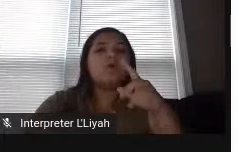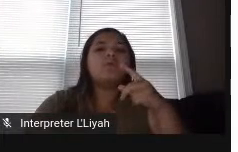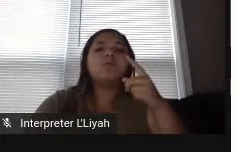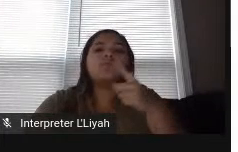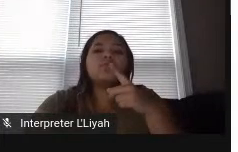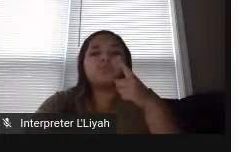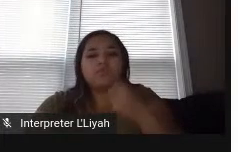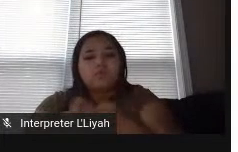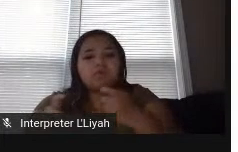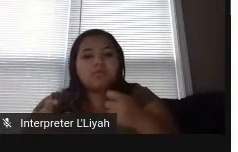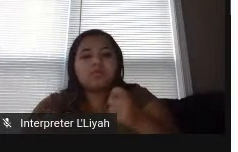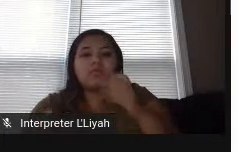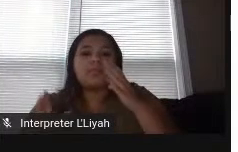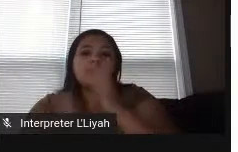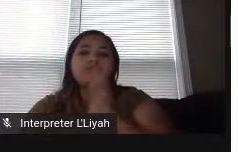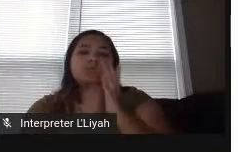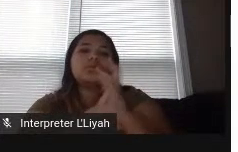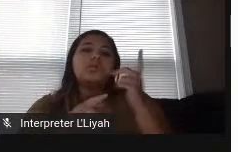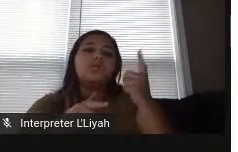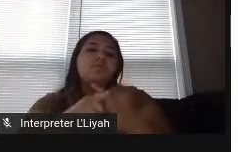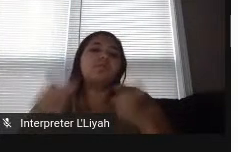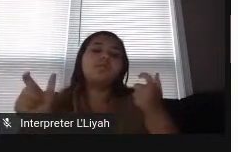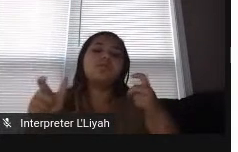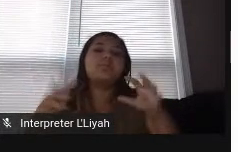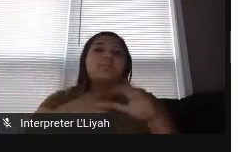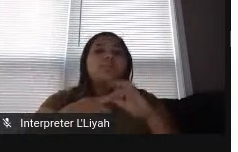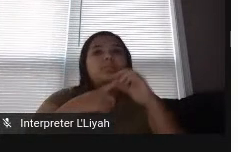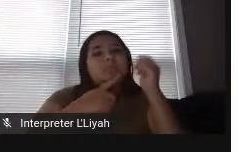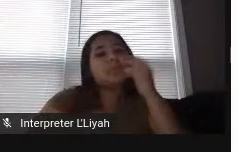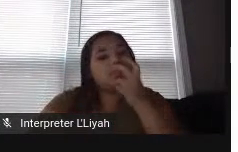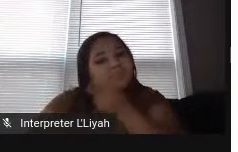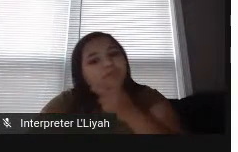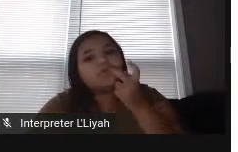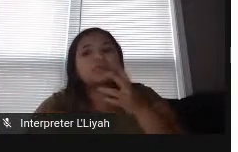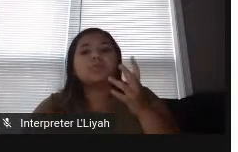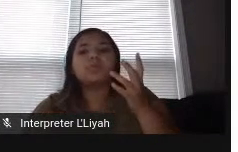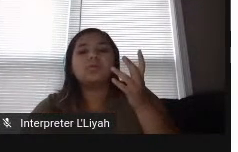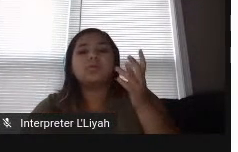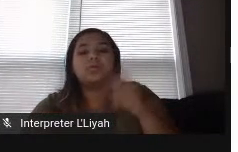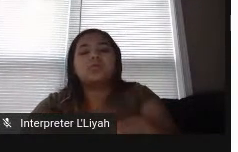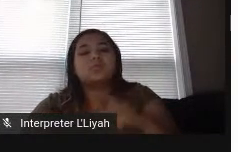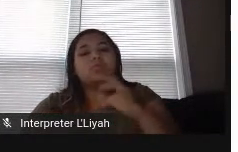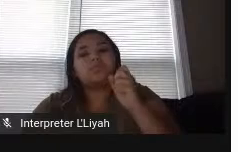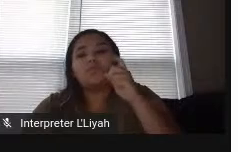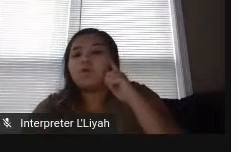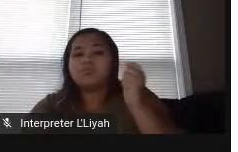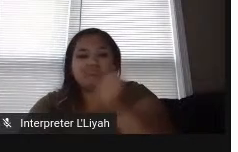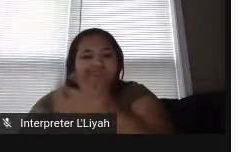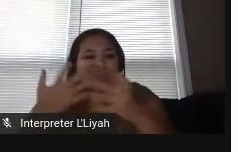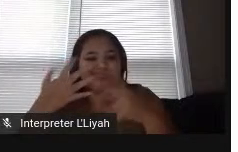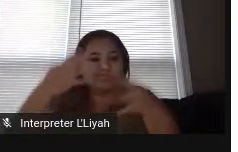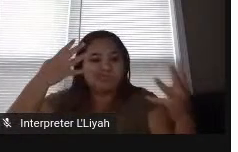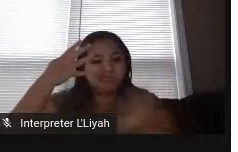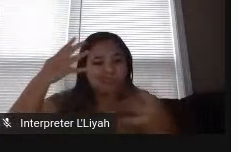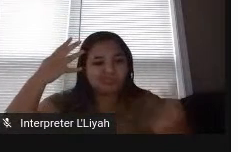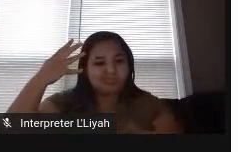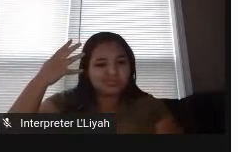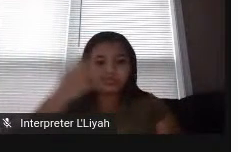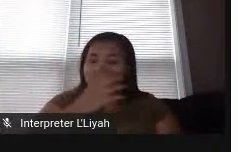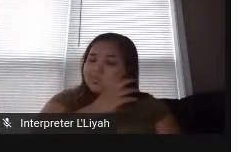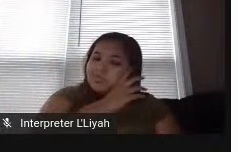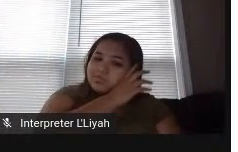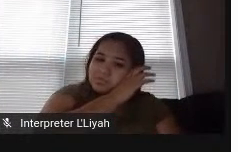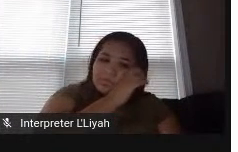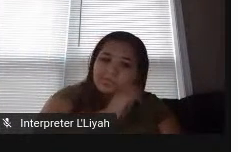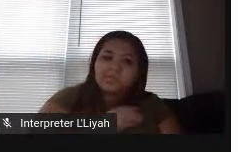from buses to special speech therapists to occupational therapists, etc.